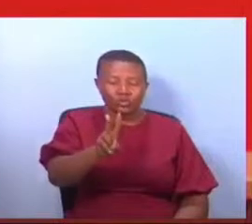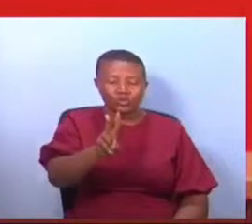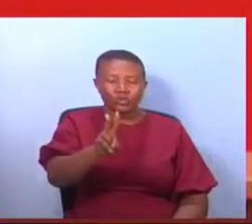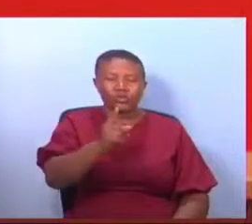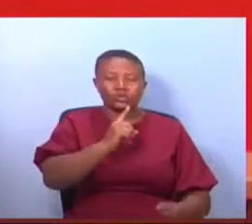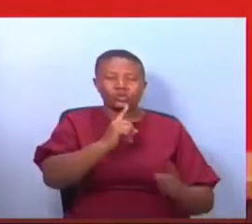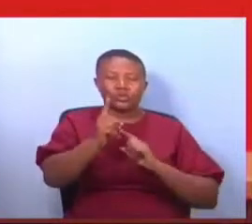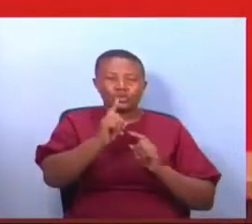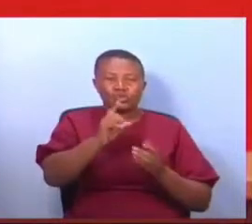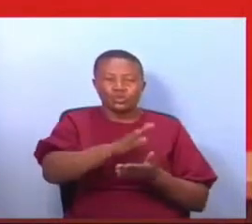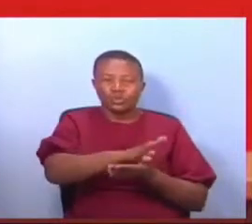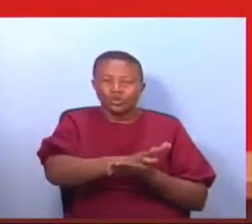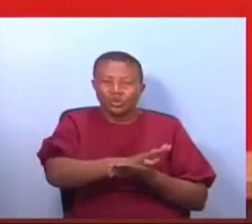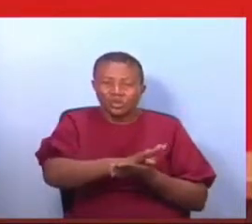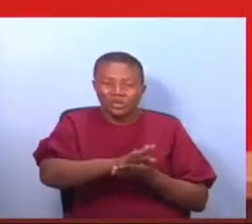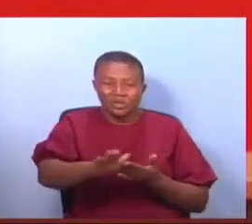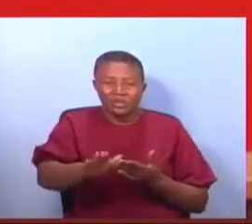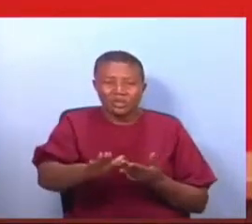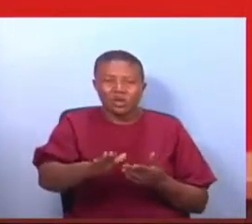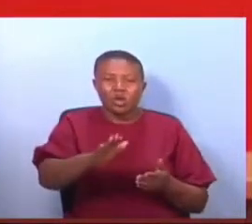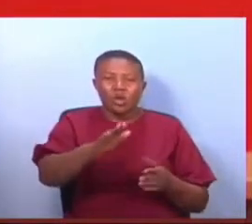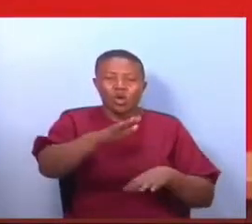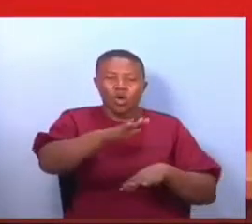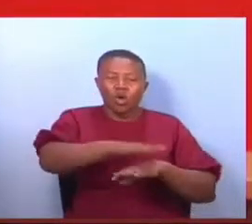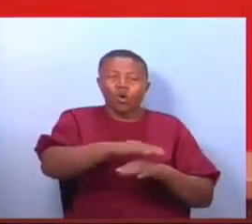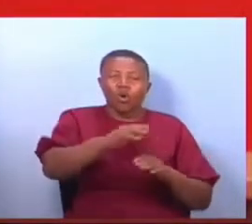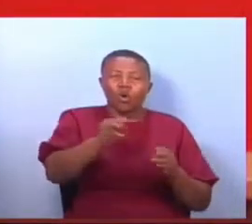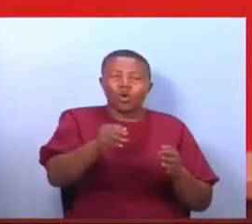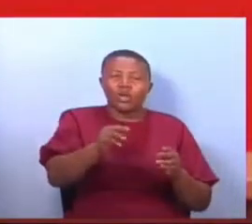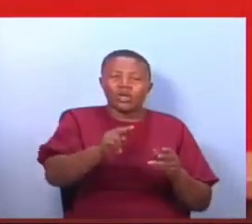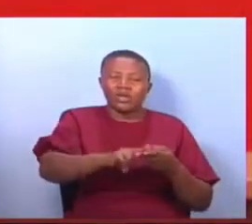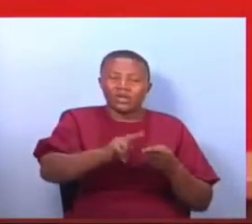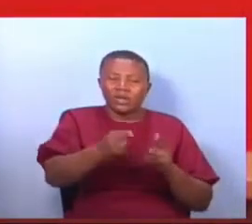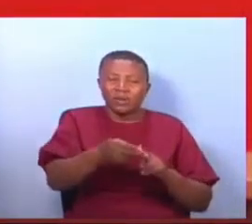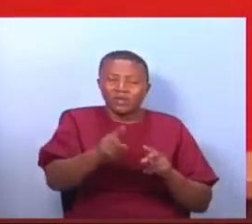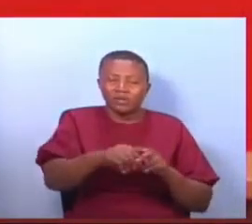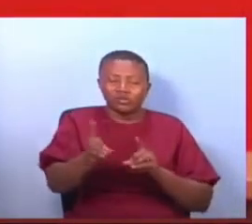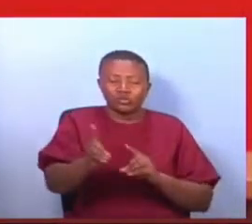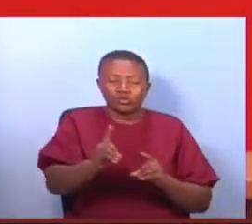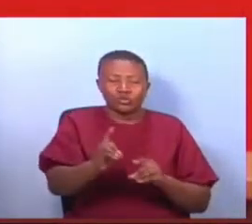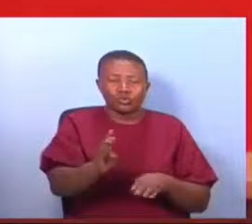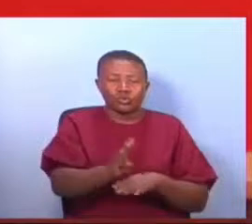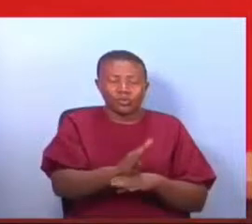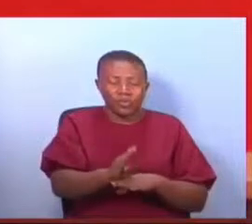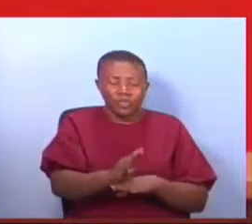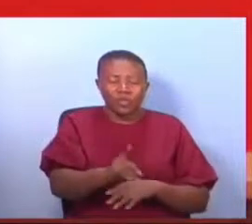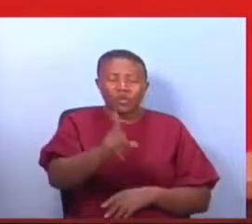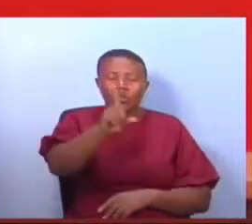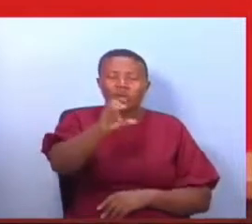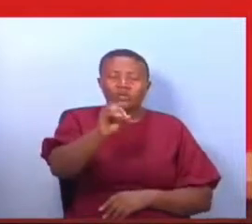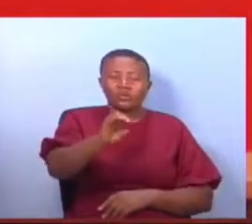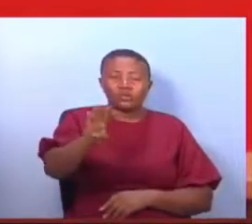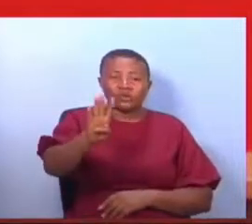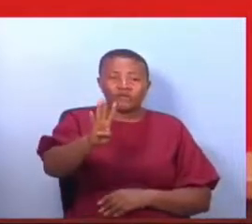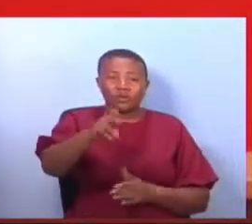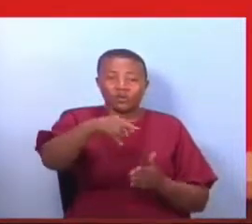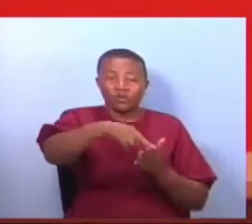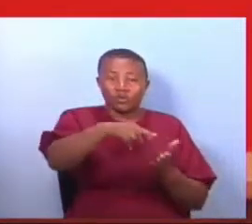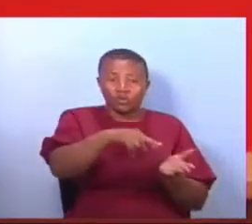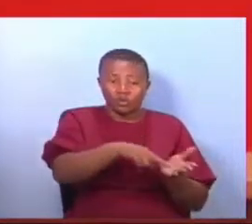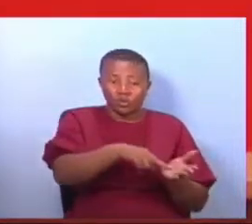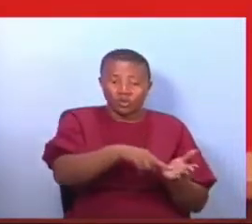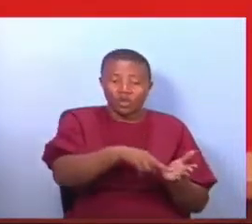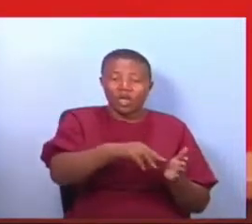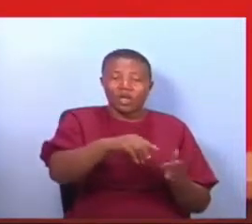on quorum to commence business. Article 104 and our rules are very clear as to quorum to take